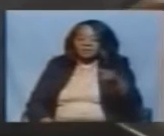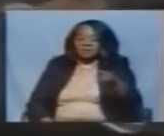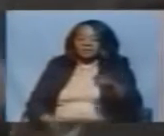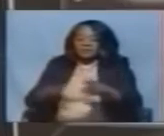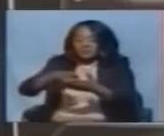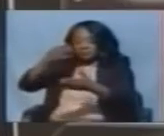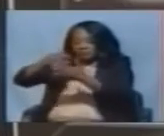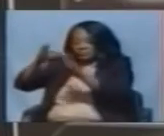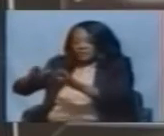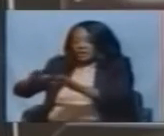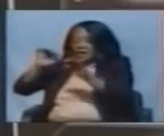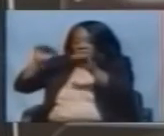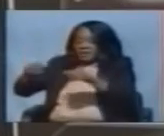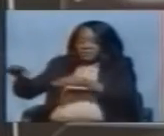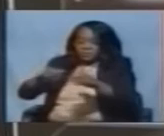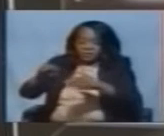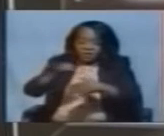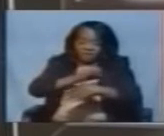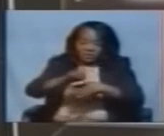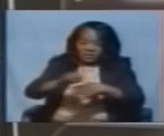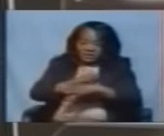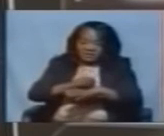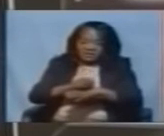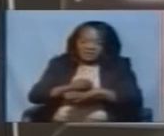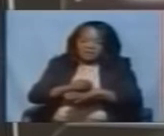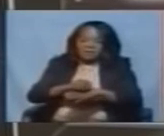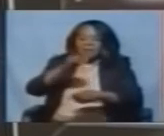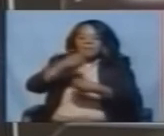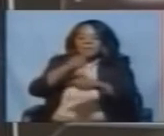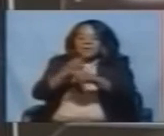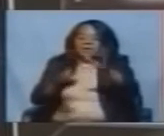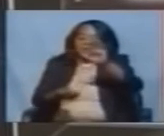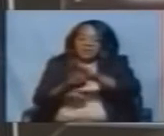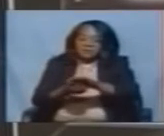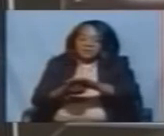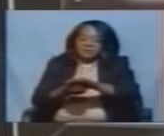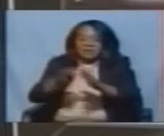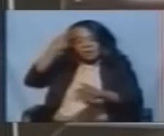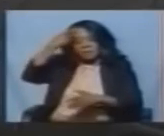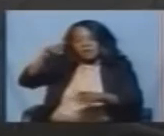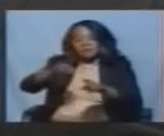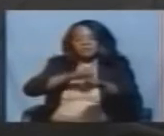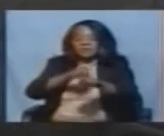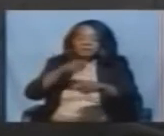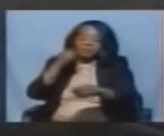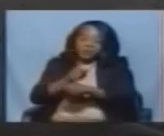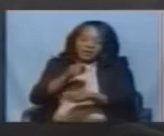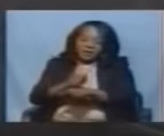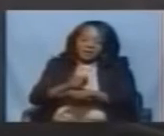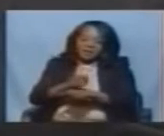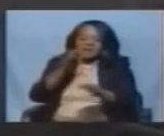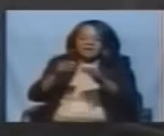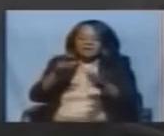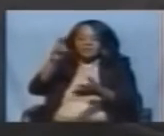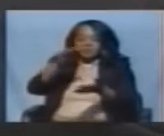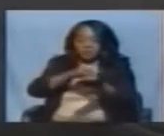that was excluded, can you do a variation, can you do an amendment? And I worked in the mines for a long time under contract, and you find that your contract was 2 million. By the